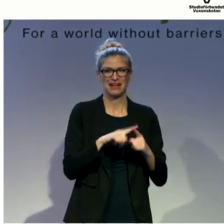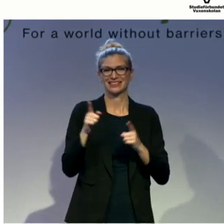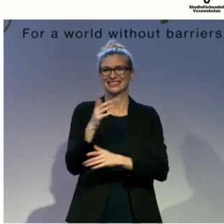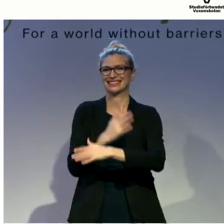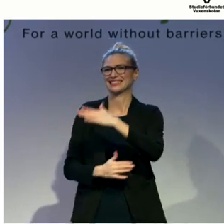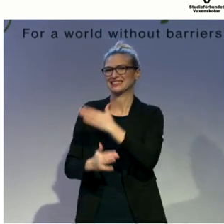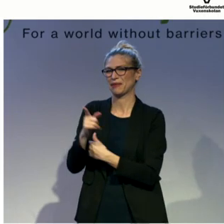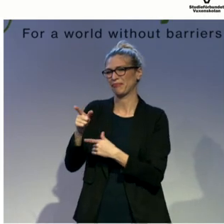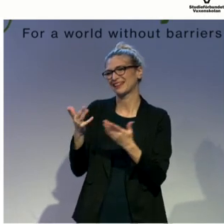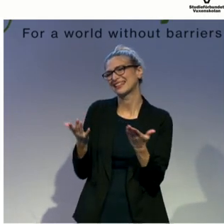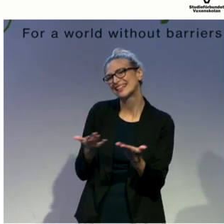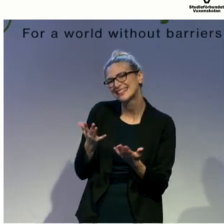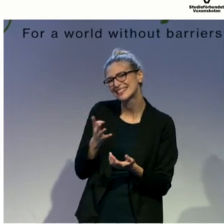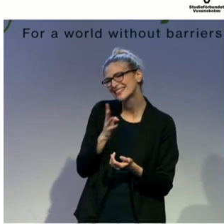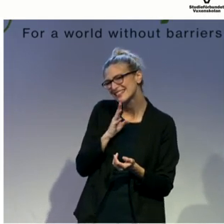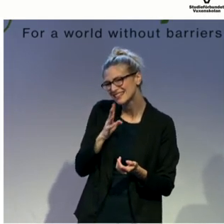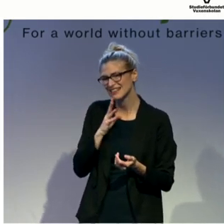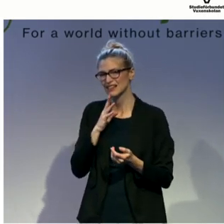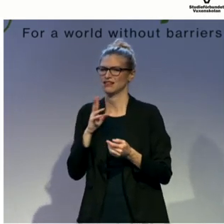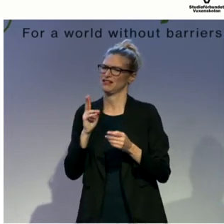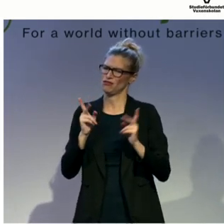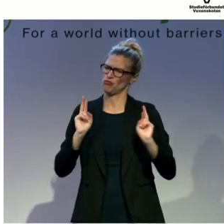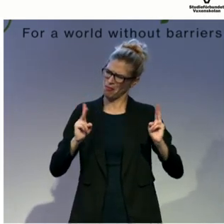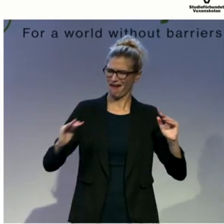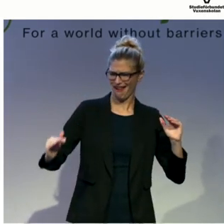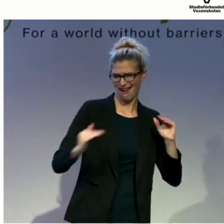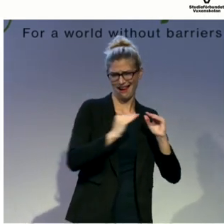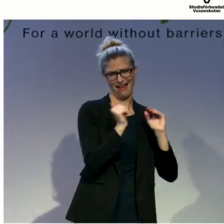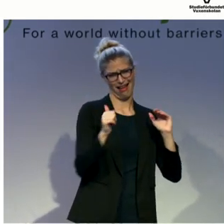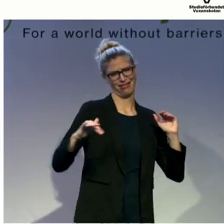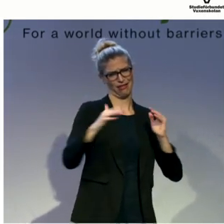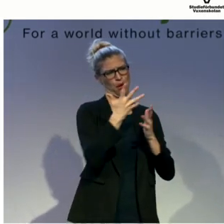so, they can reach more voters.